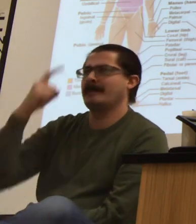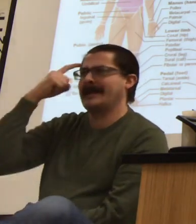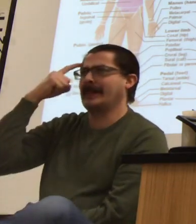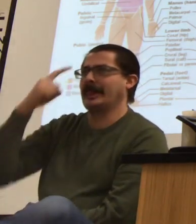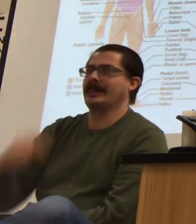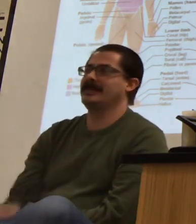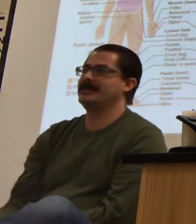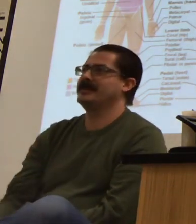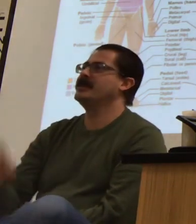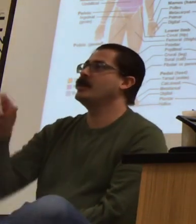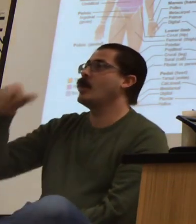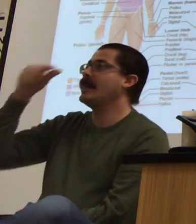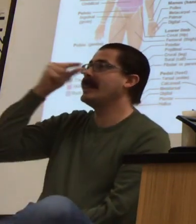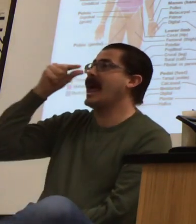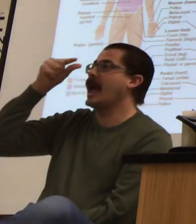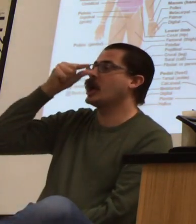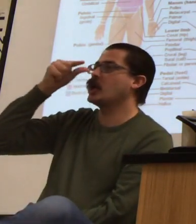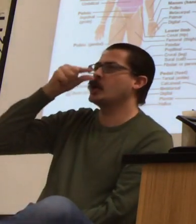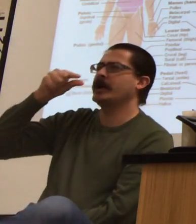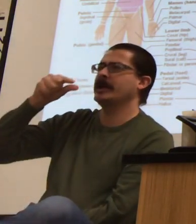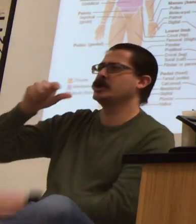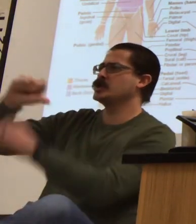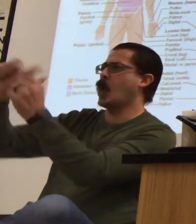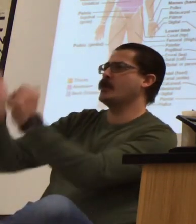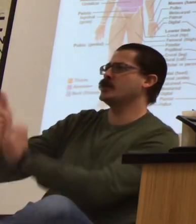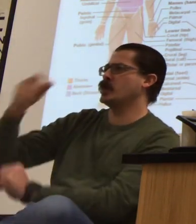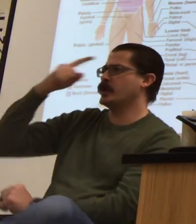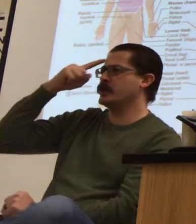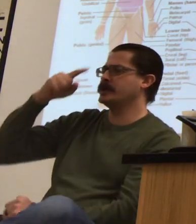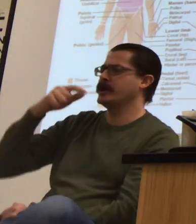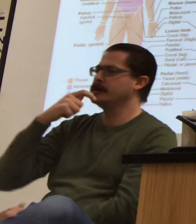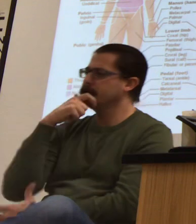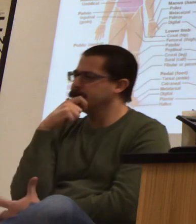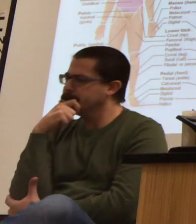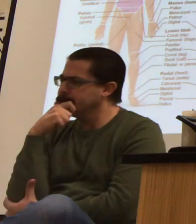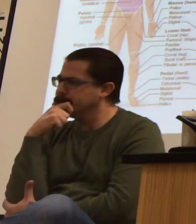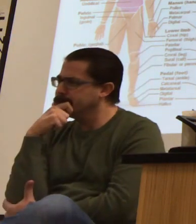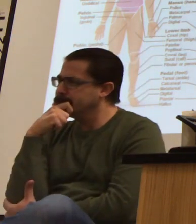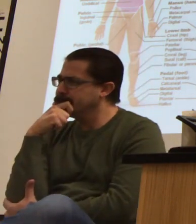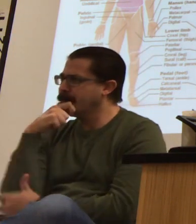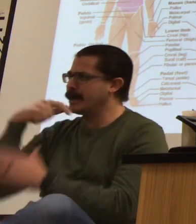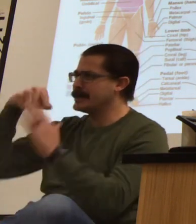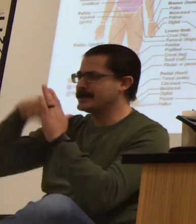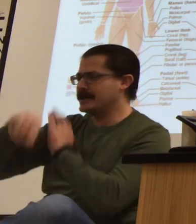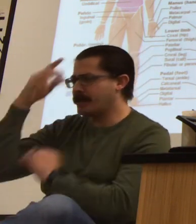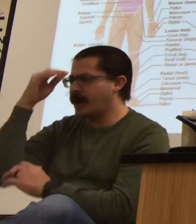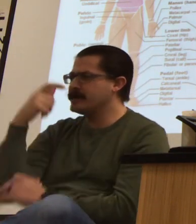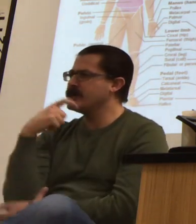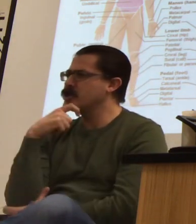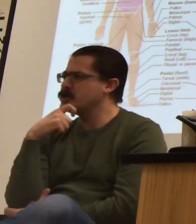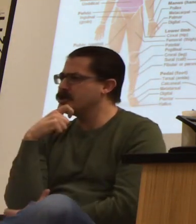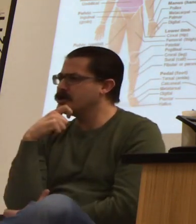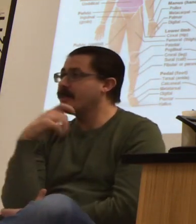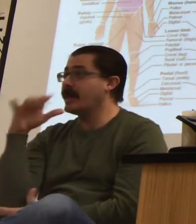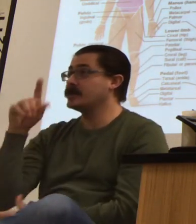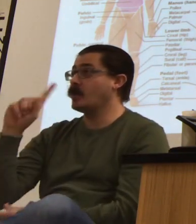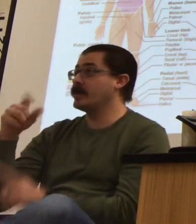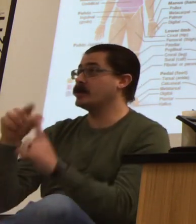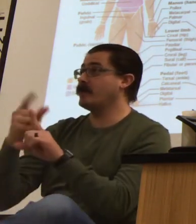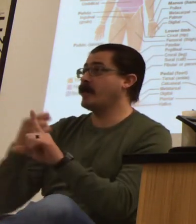You know that Greek sculpture, the thinker, is like deep thought. And he's like, has this touching his chin. I think that's where the term came